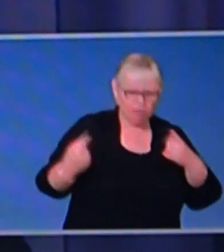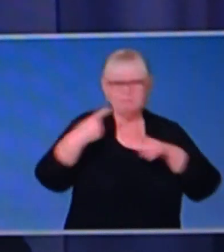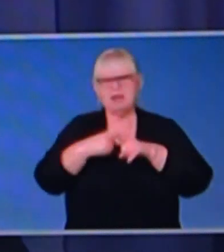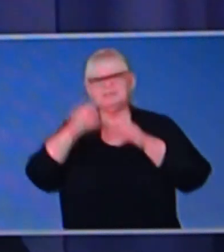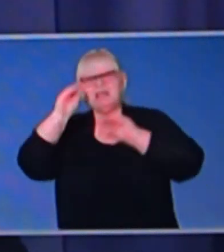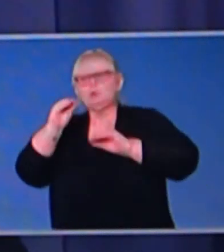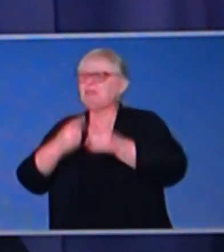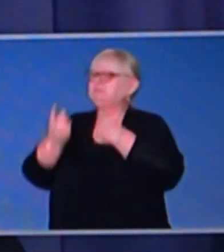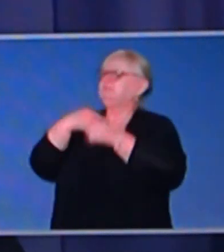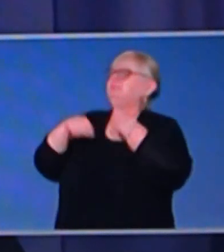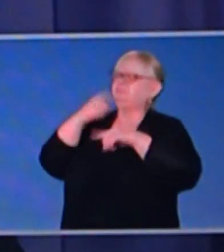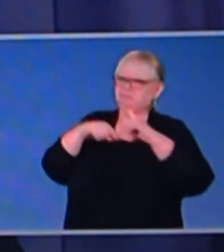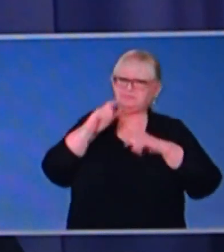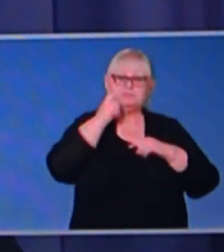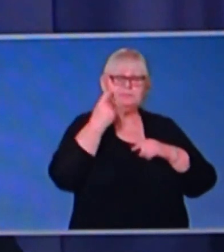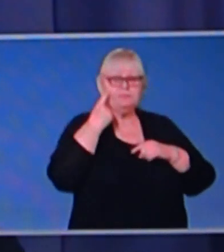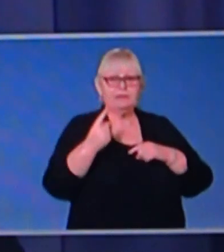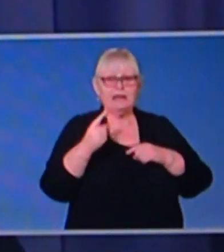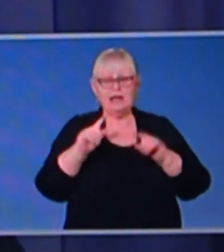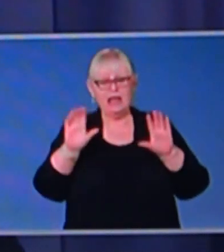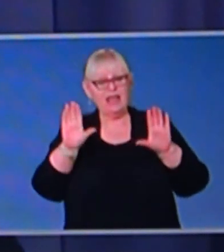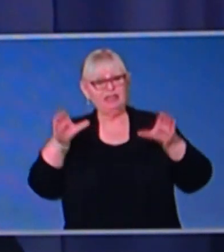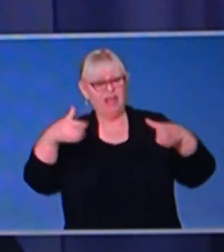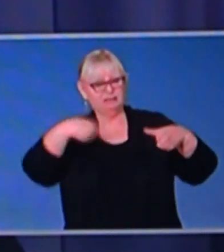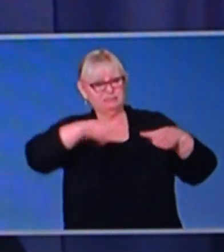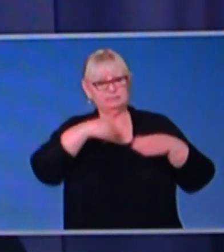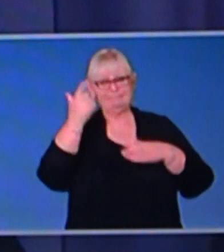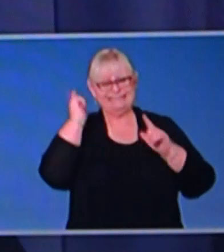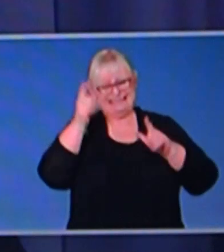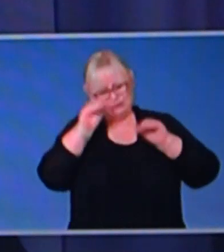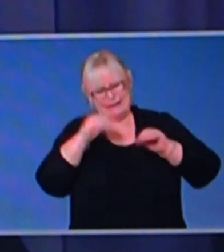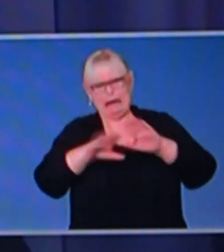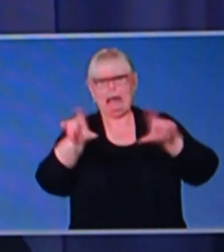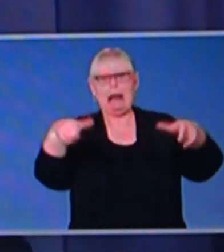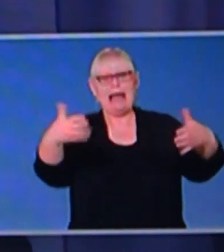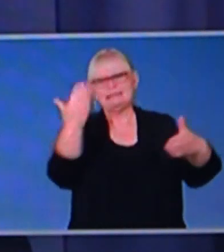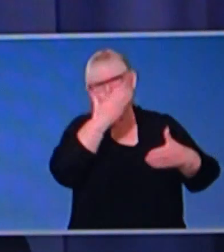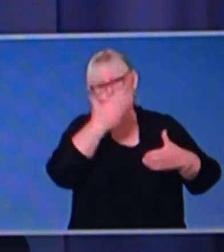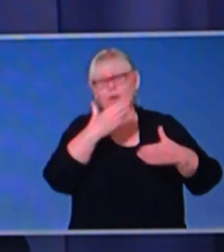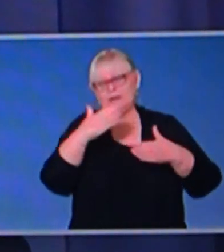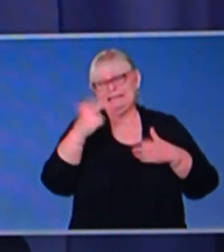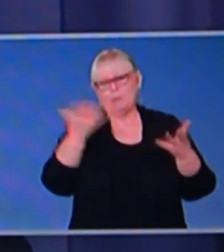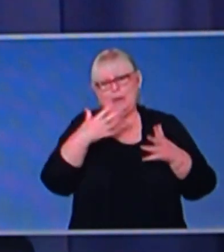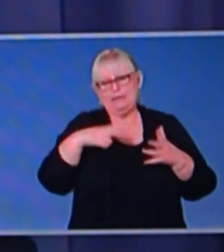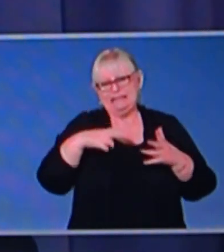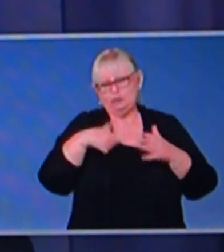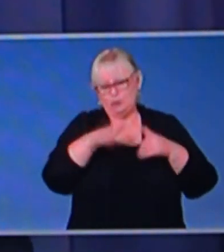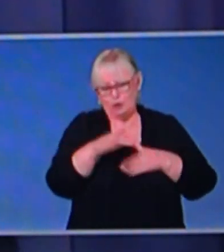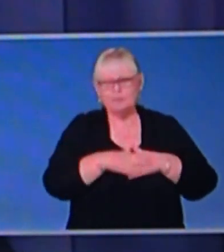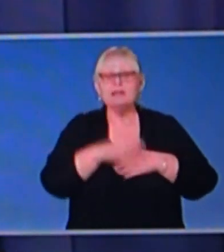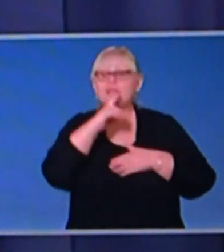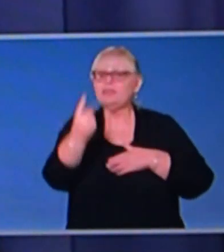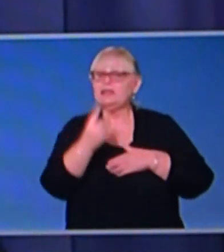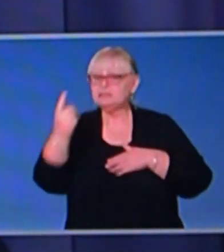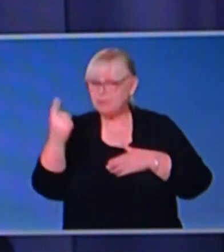as you've seen, is that classroom teaching is where we need to get to, and that's what we'll be supporting independent and Catholic schools to do. That is a